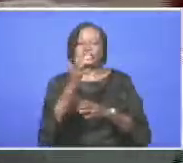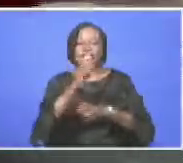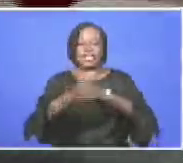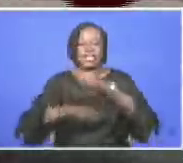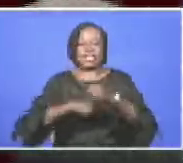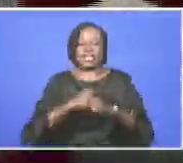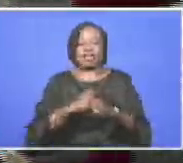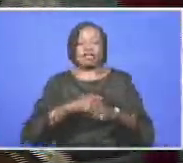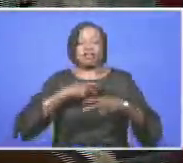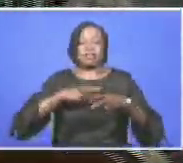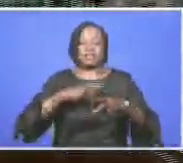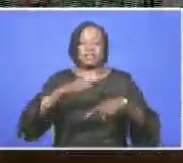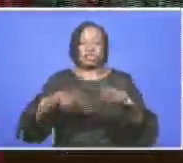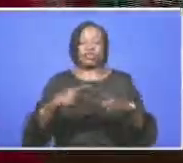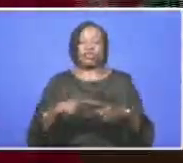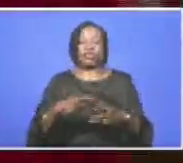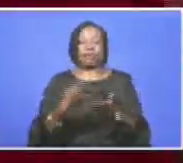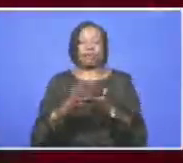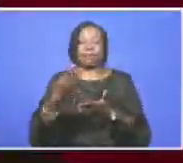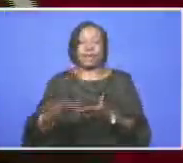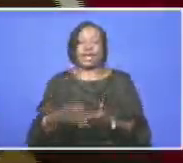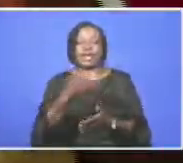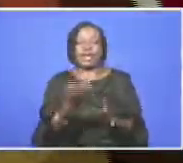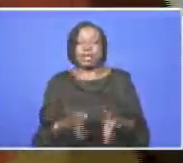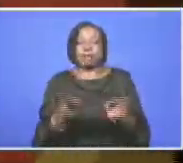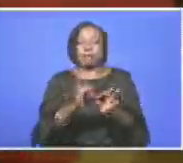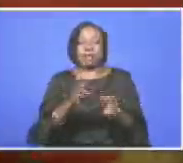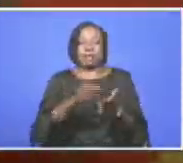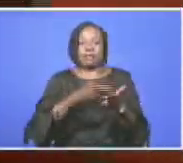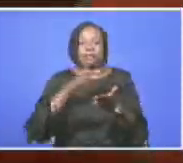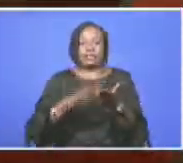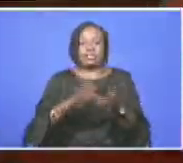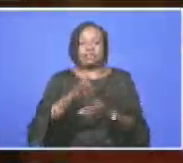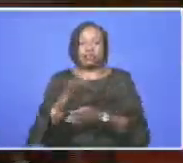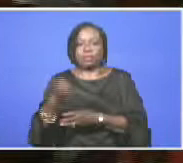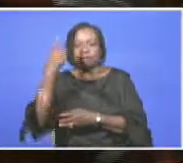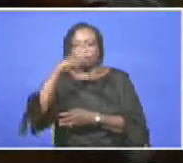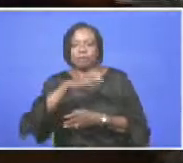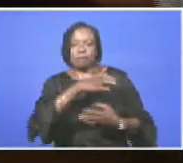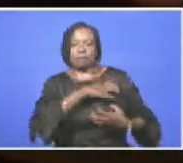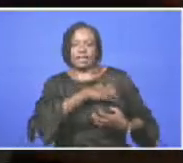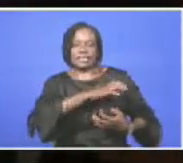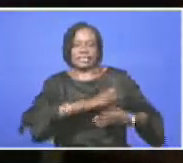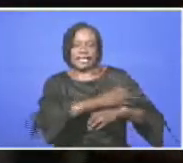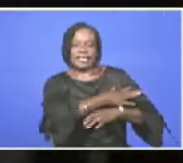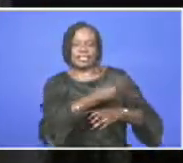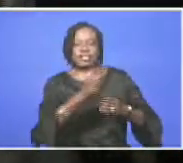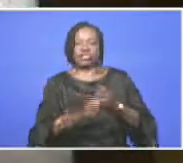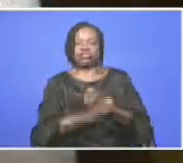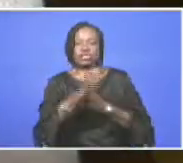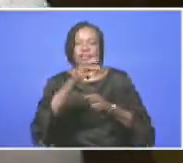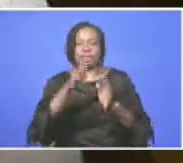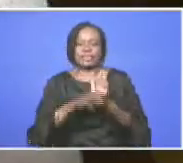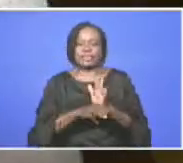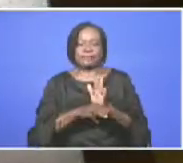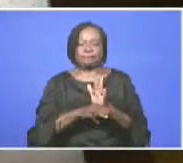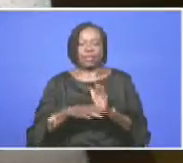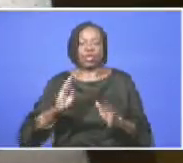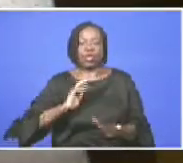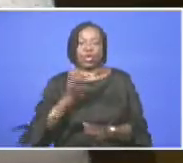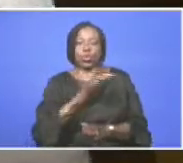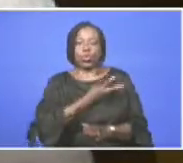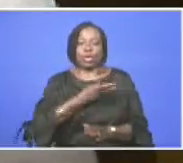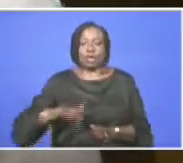proceeds will go towards the purchase of a critical piece of equipment for breast cancer treatments. We do provide the